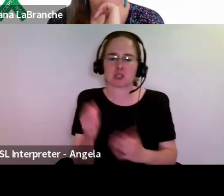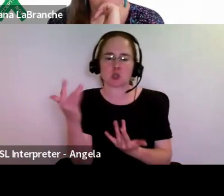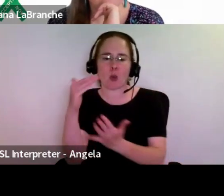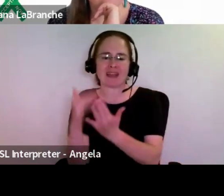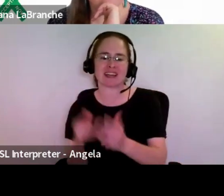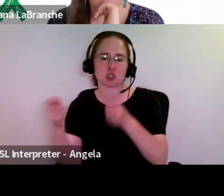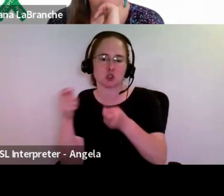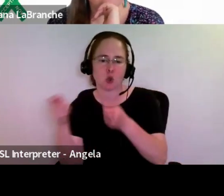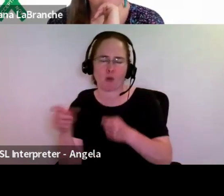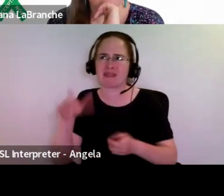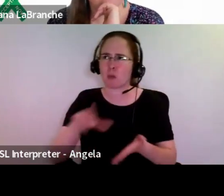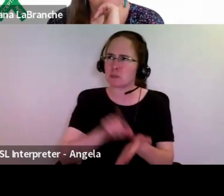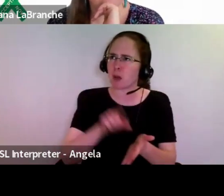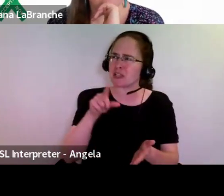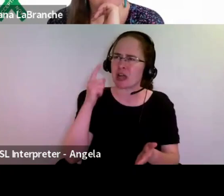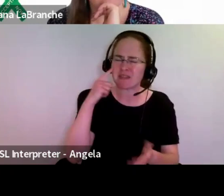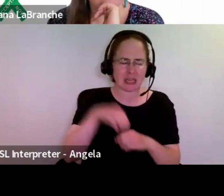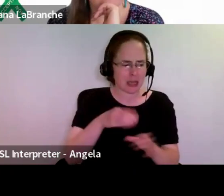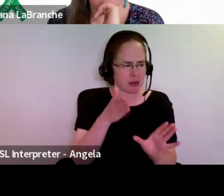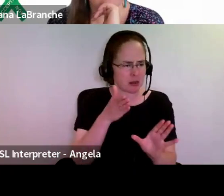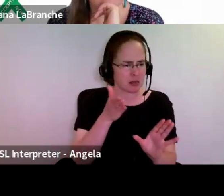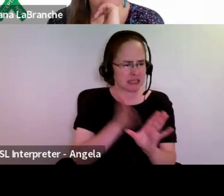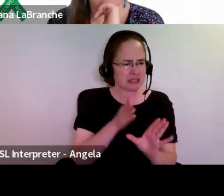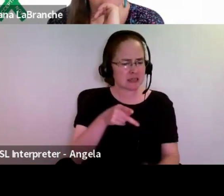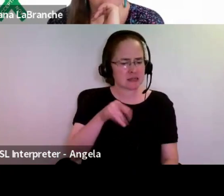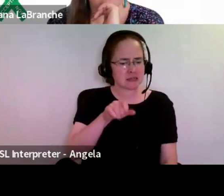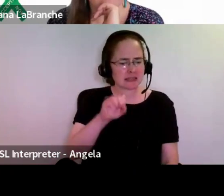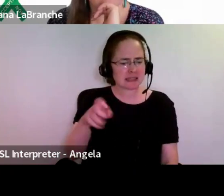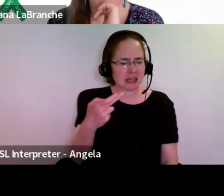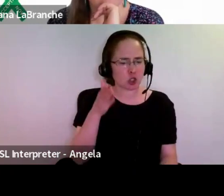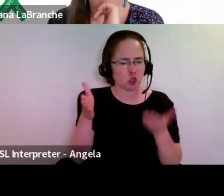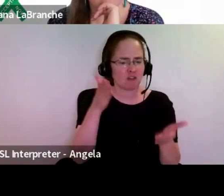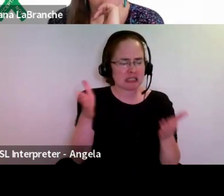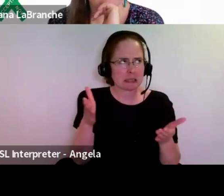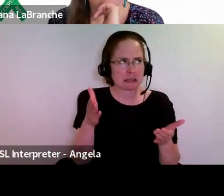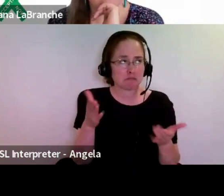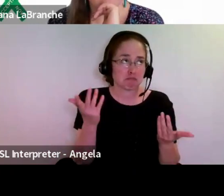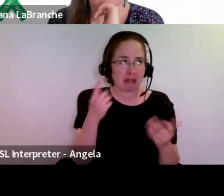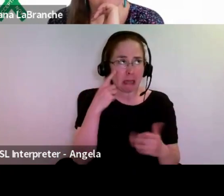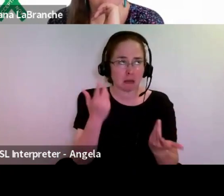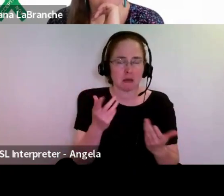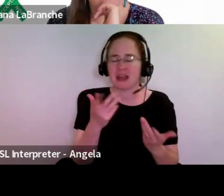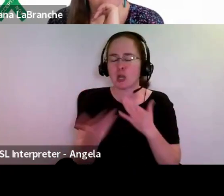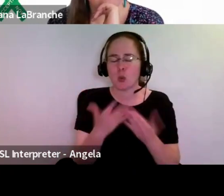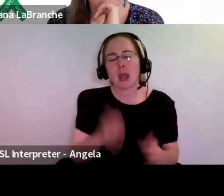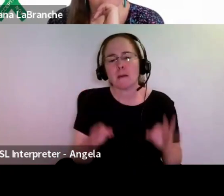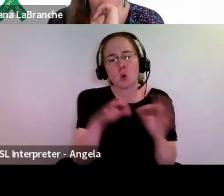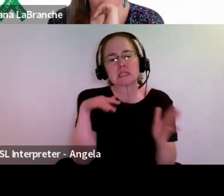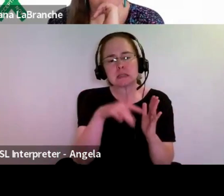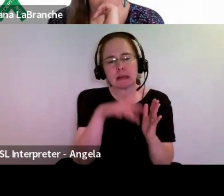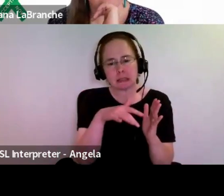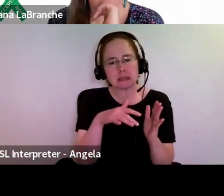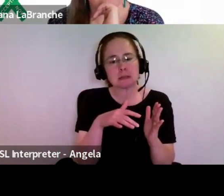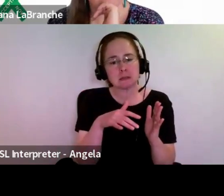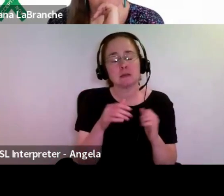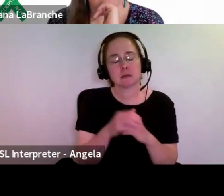I think, Terry, it was Psych Services, if I'm not mistaken. Anyway, it's a important study, and that